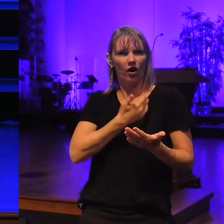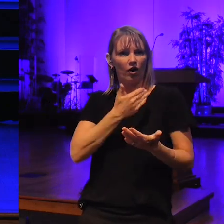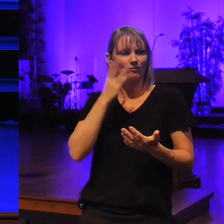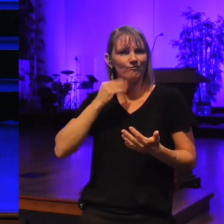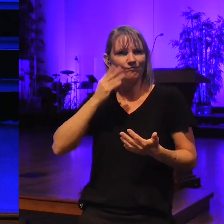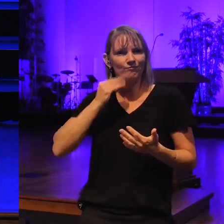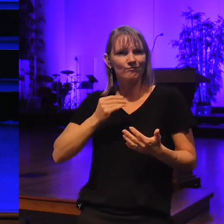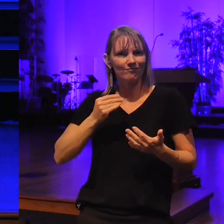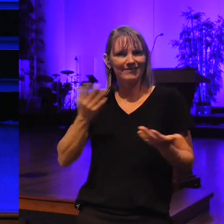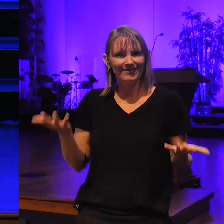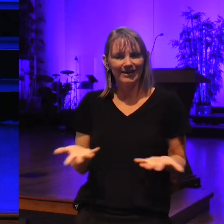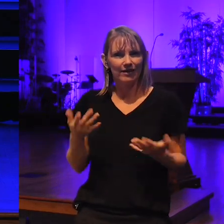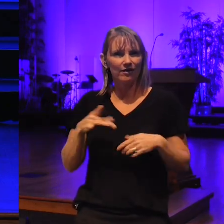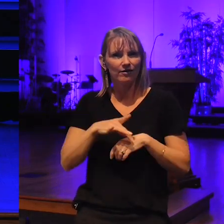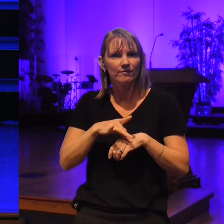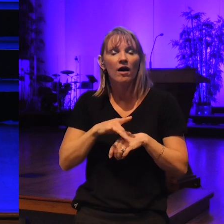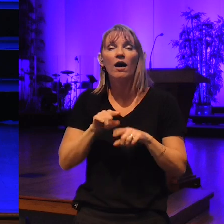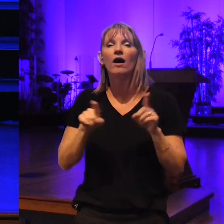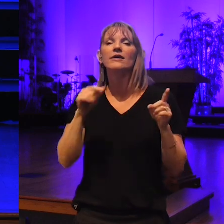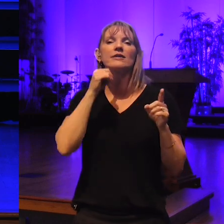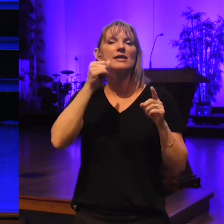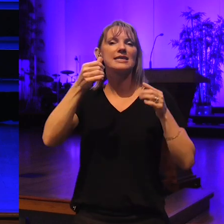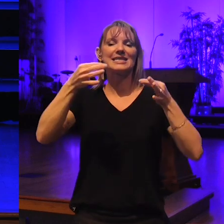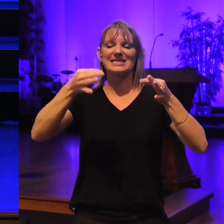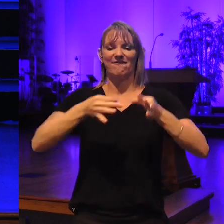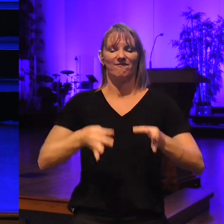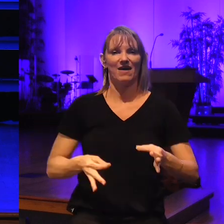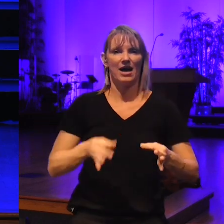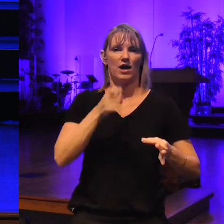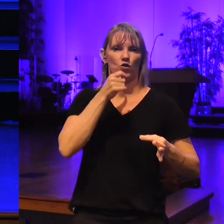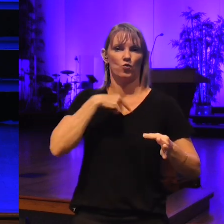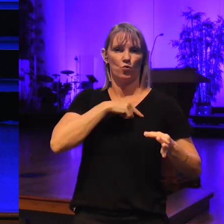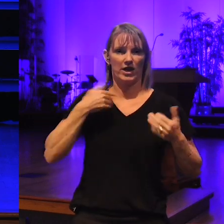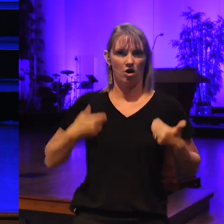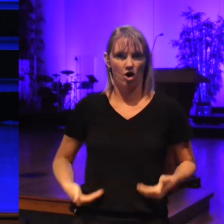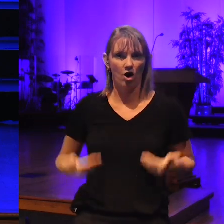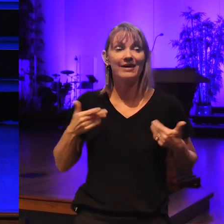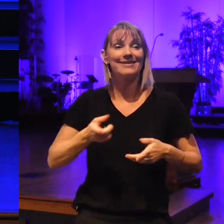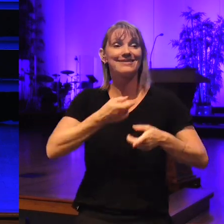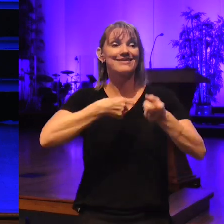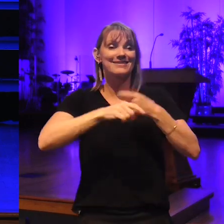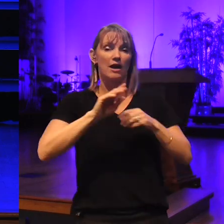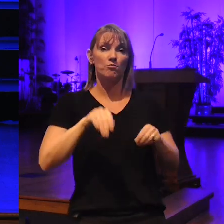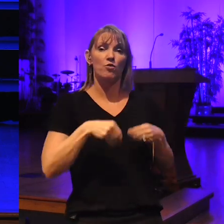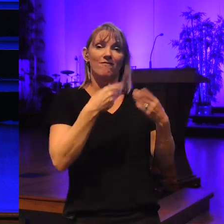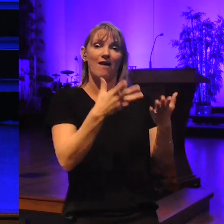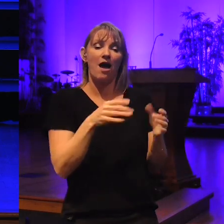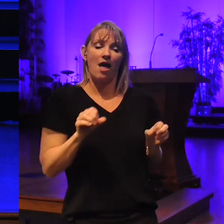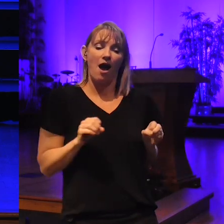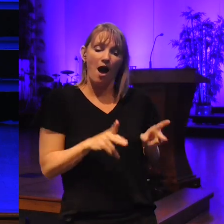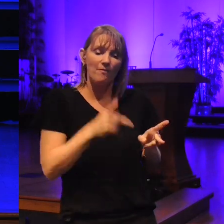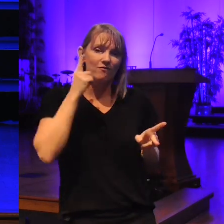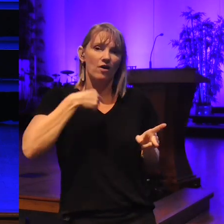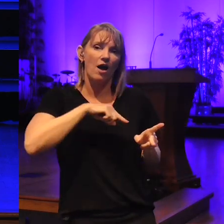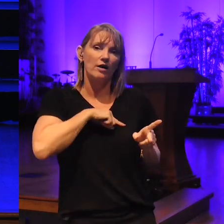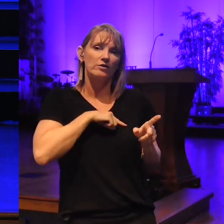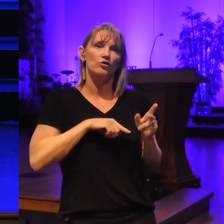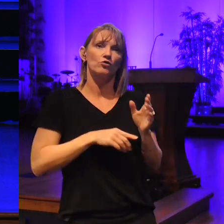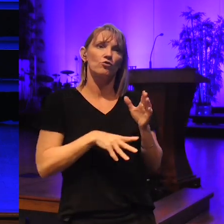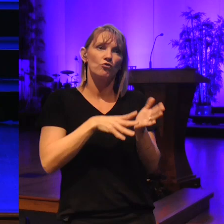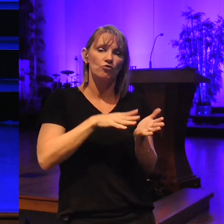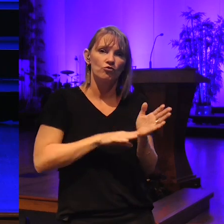journey. However, they do not define us. Instead, they provide opportunities to grow and